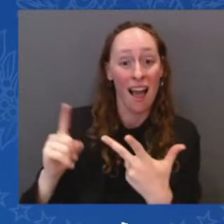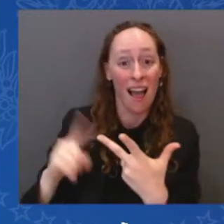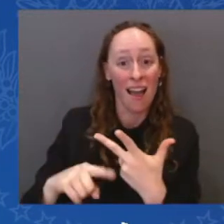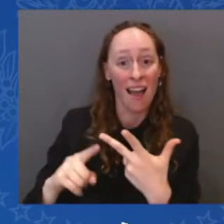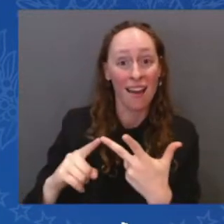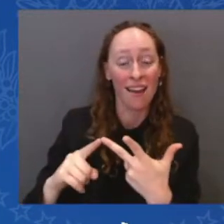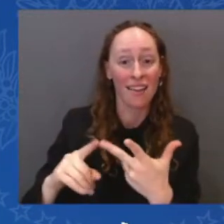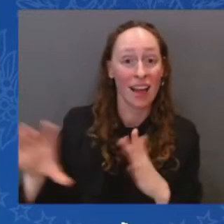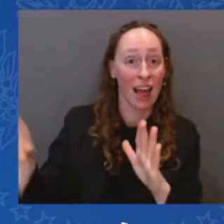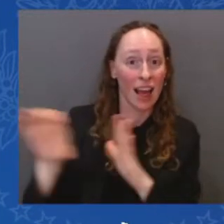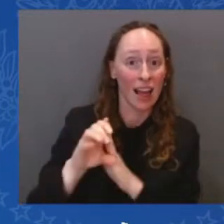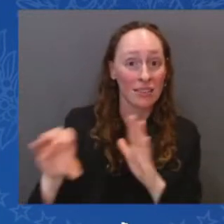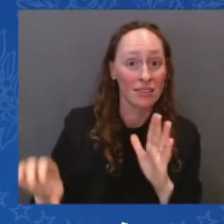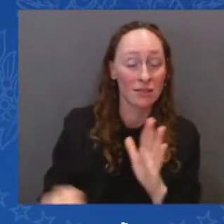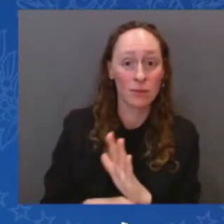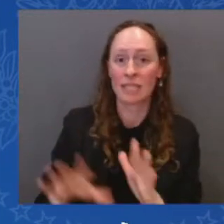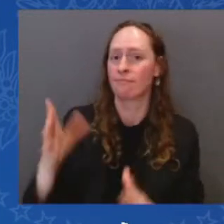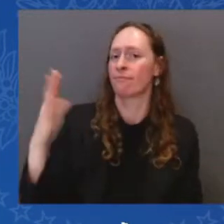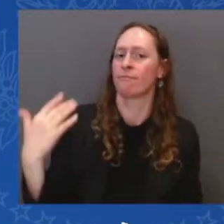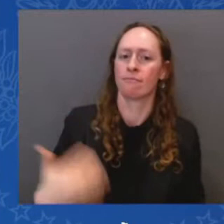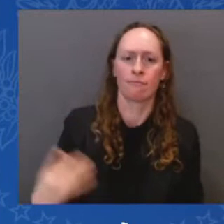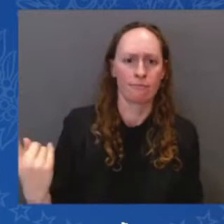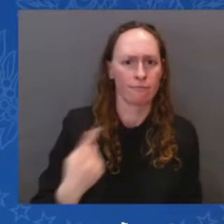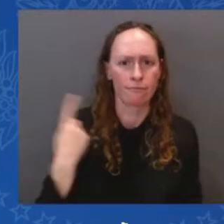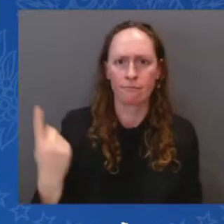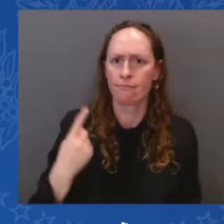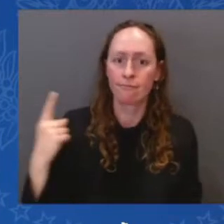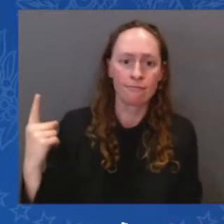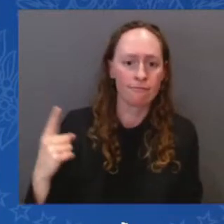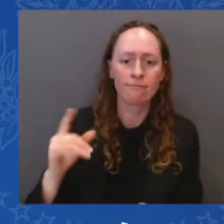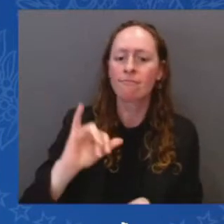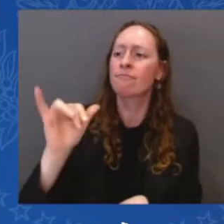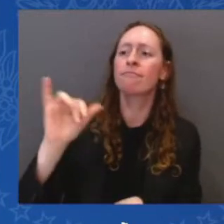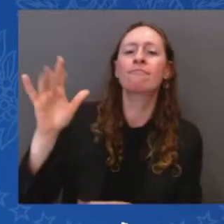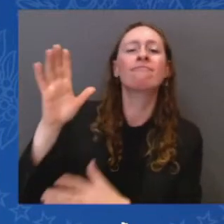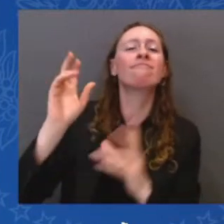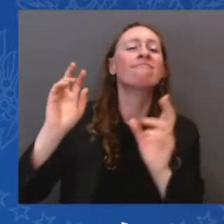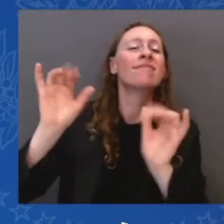North Star. I'm so damn proud to serve with him.